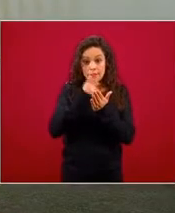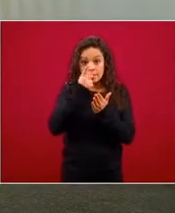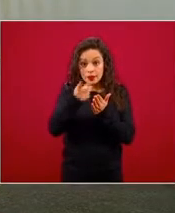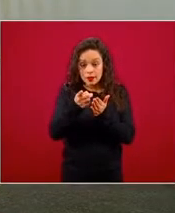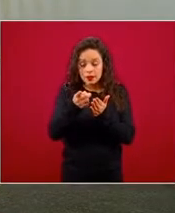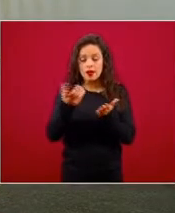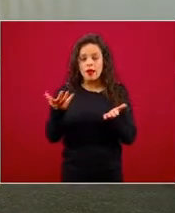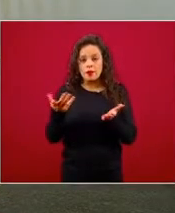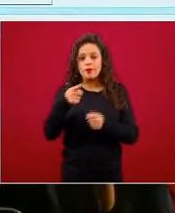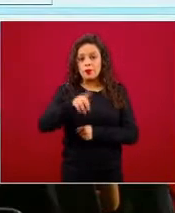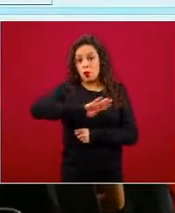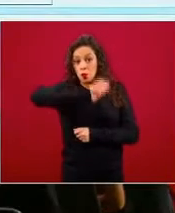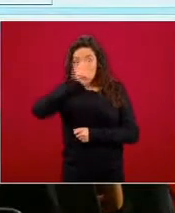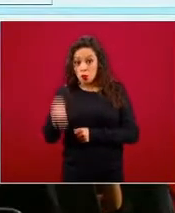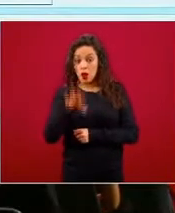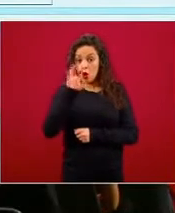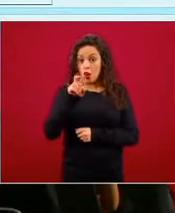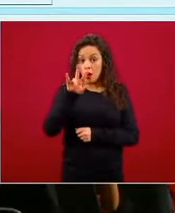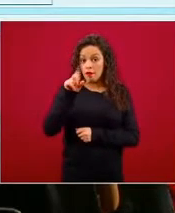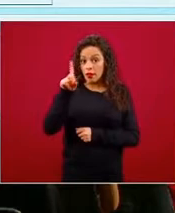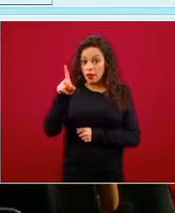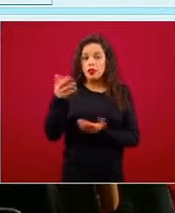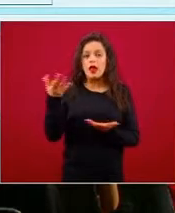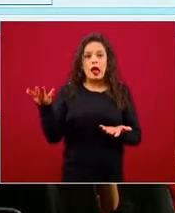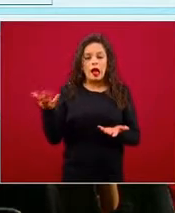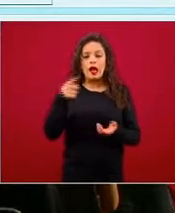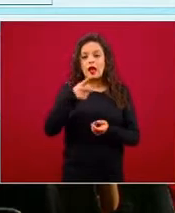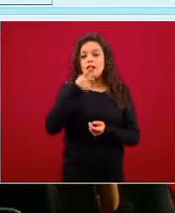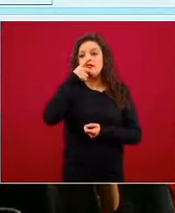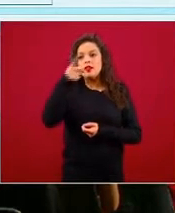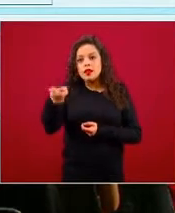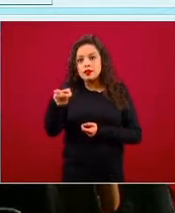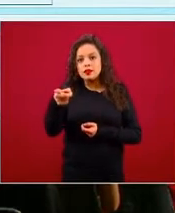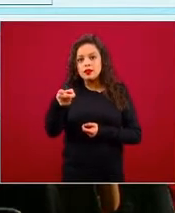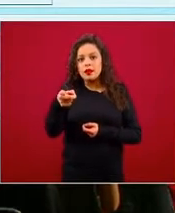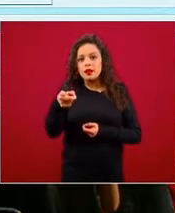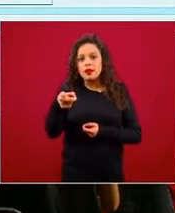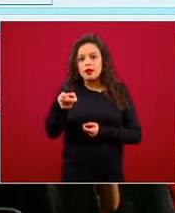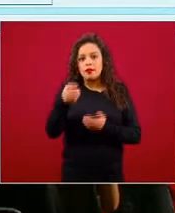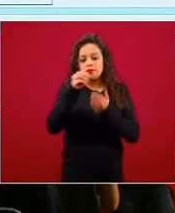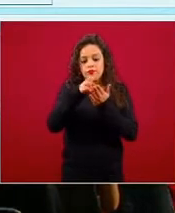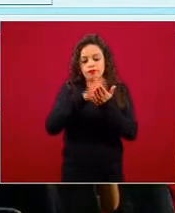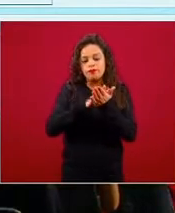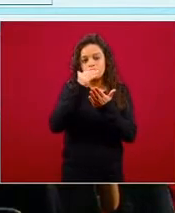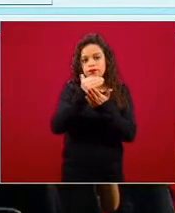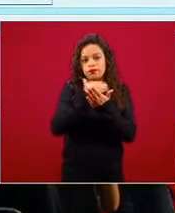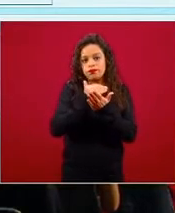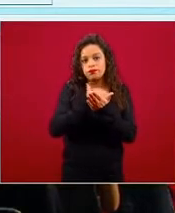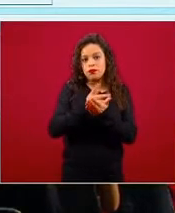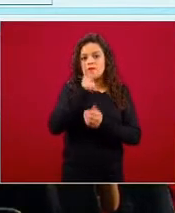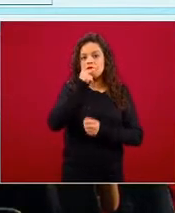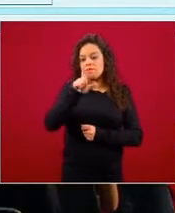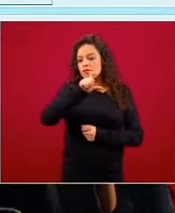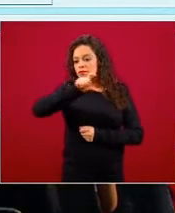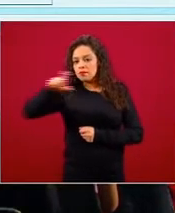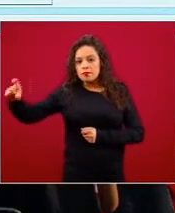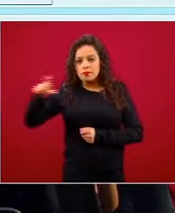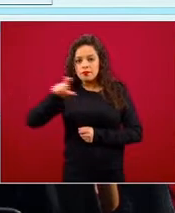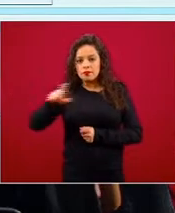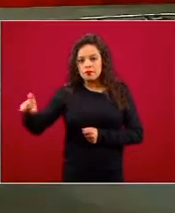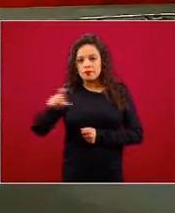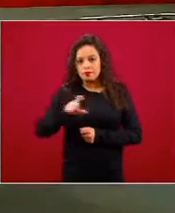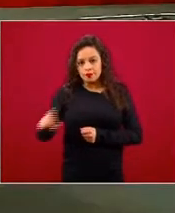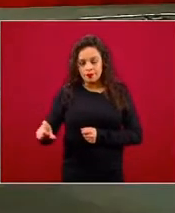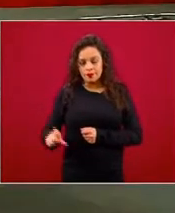well the COVID-19 disease, following these guidelines again. And as